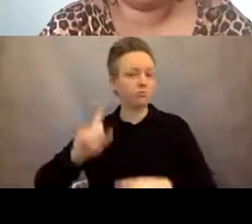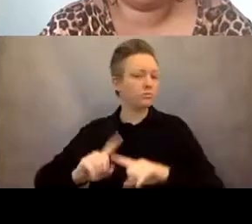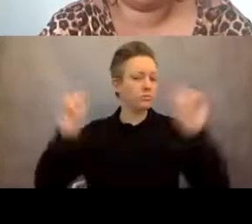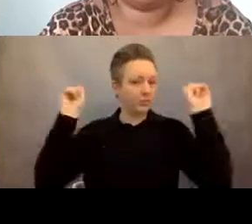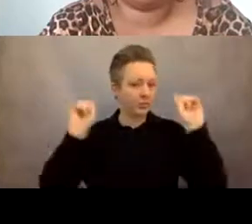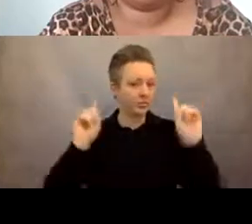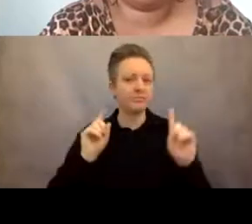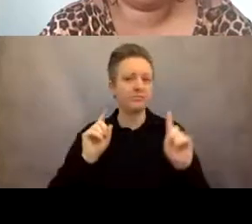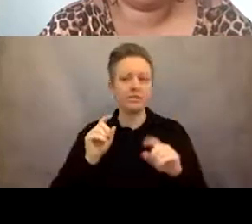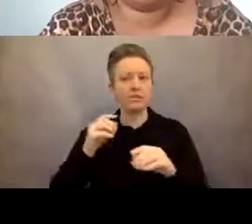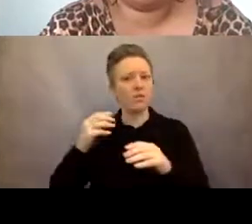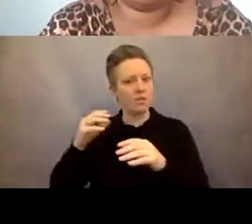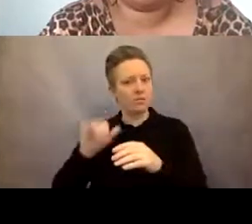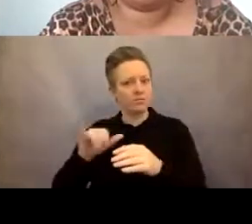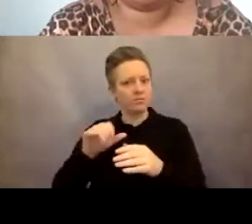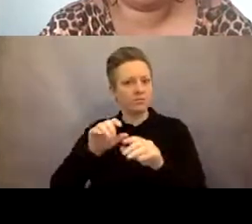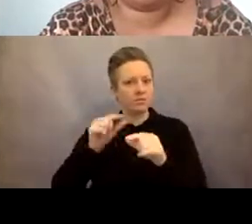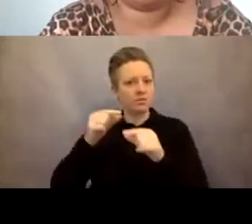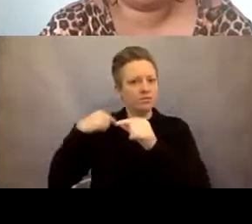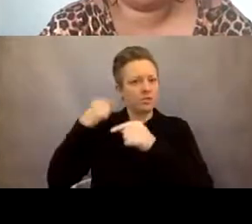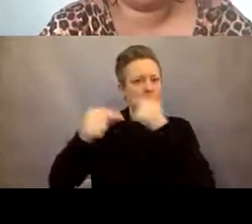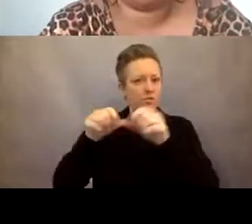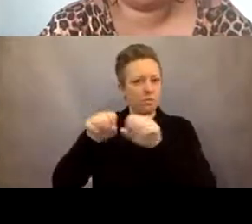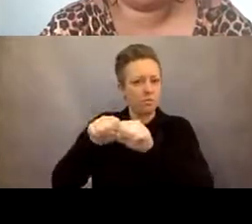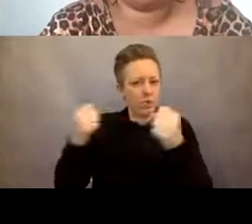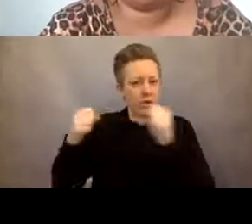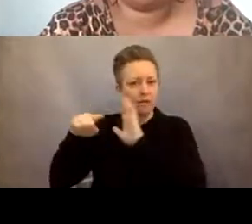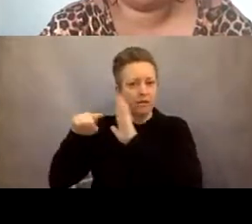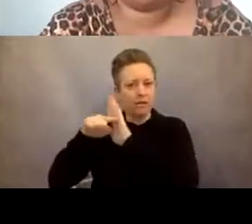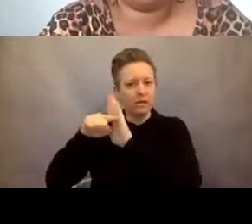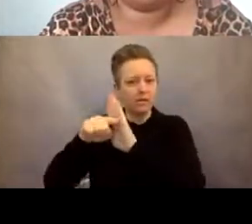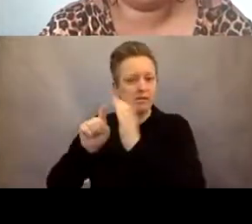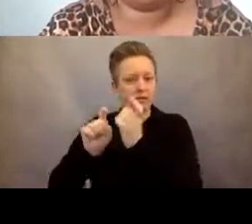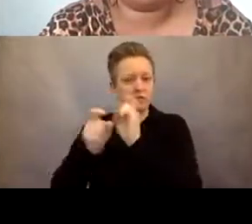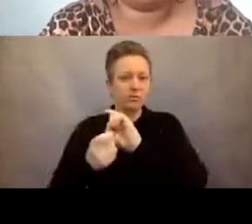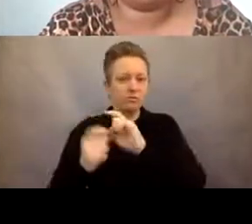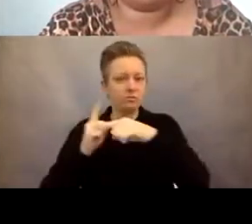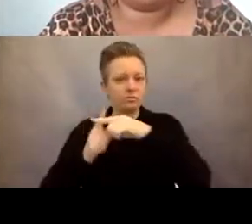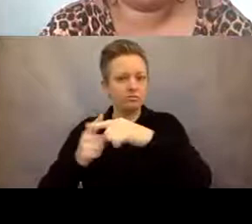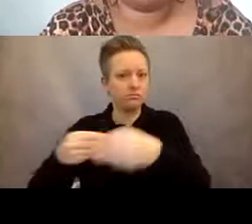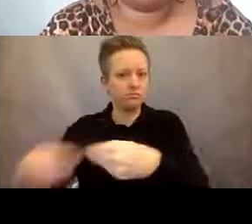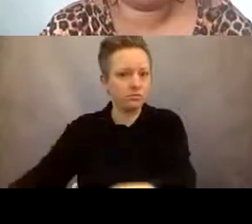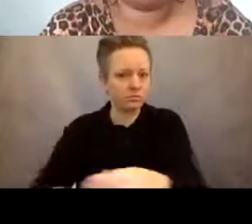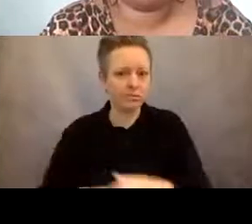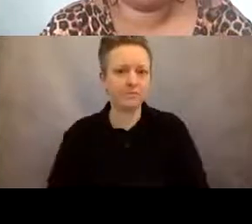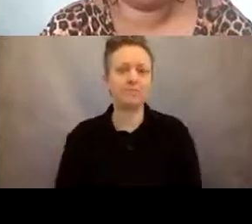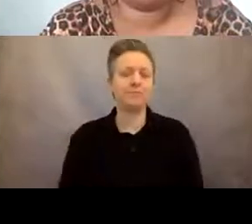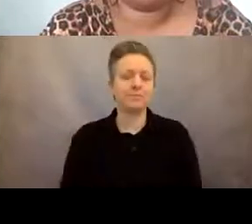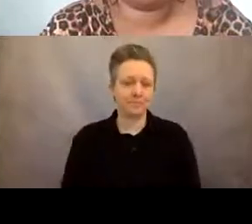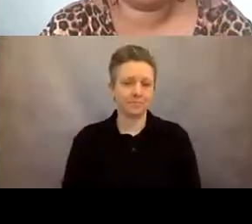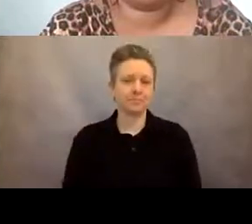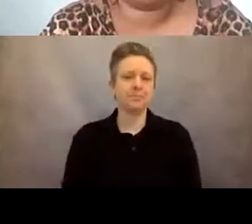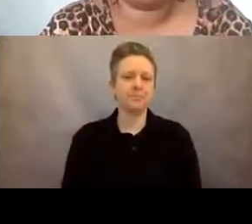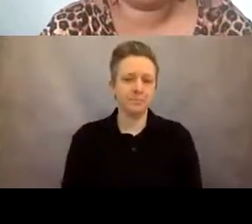I got to understand that it's a lot to do with what happened to an individual and how people were raised up or trained